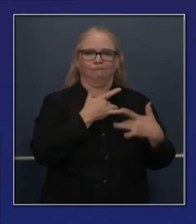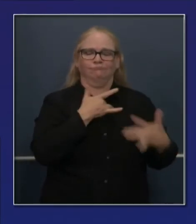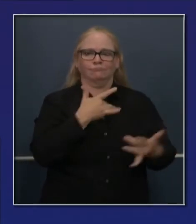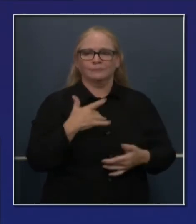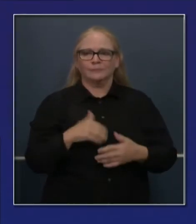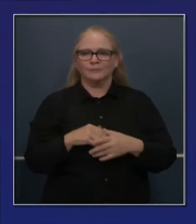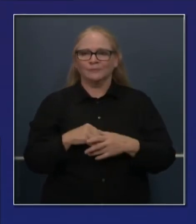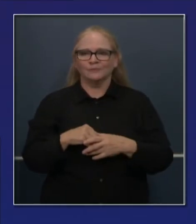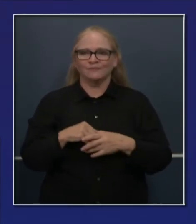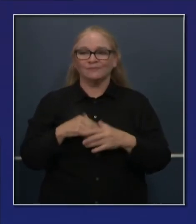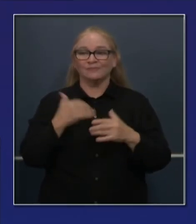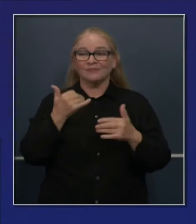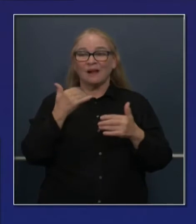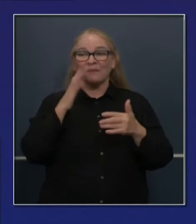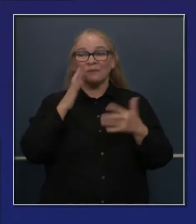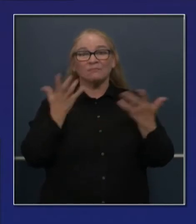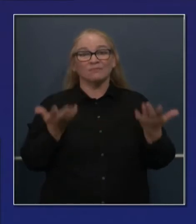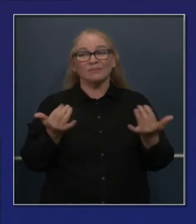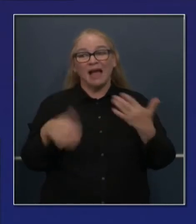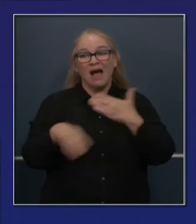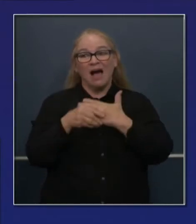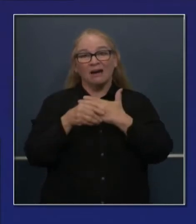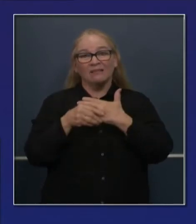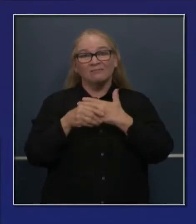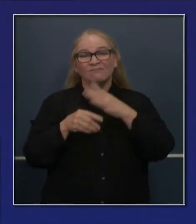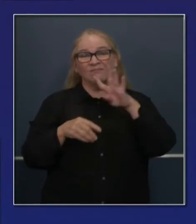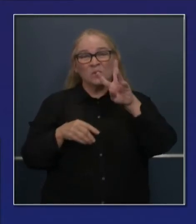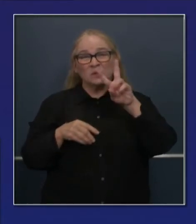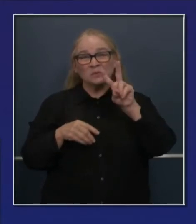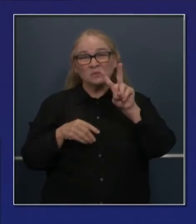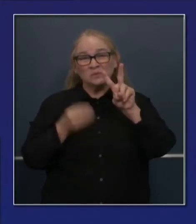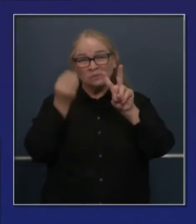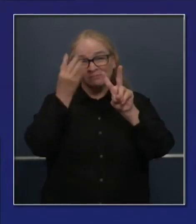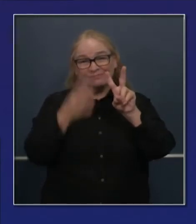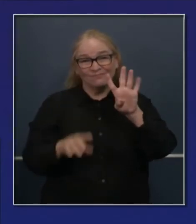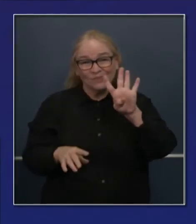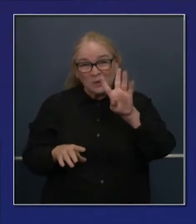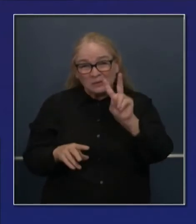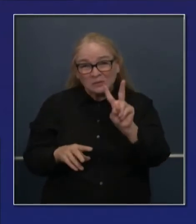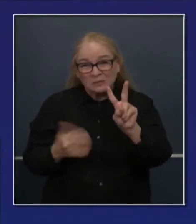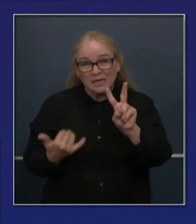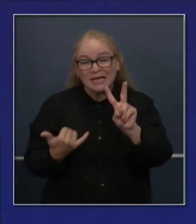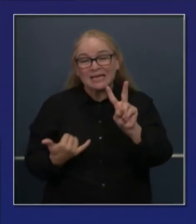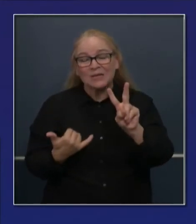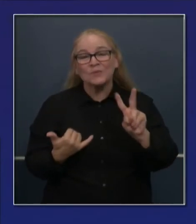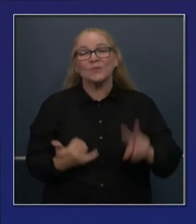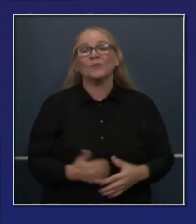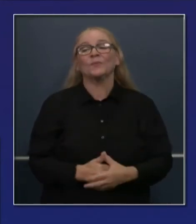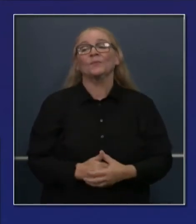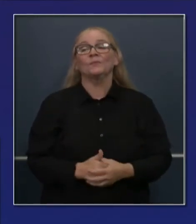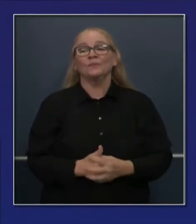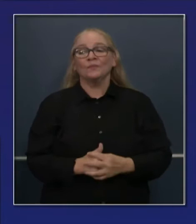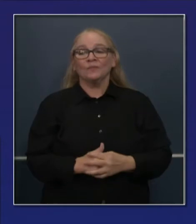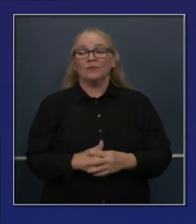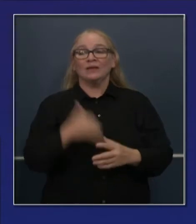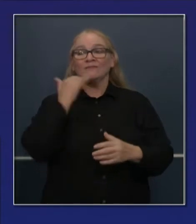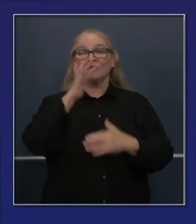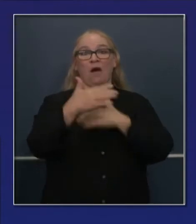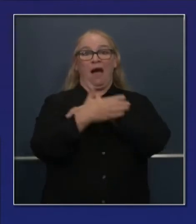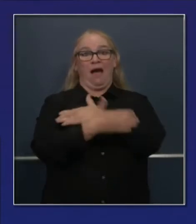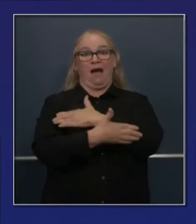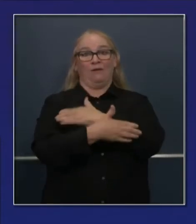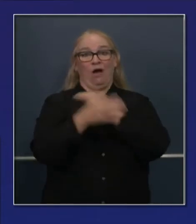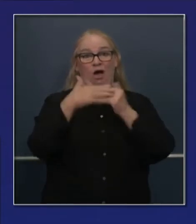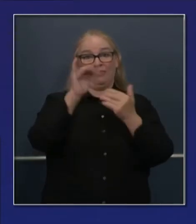list. Again, you have to be on the list for 3+ days, or rather, you appear on this list as long as we